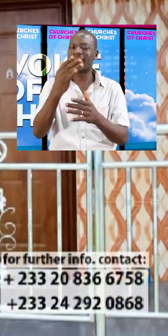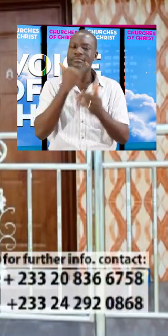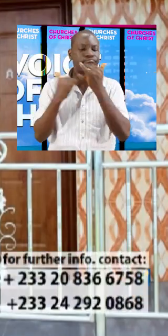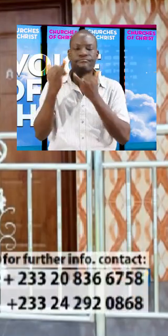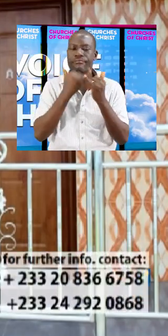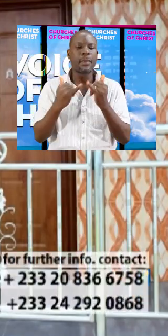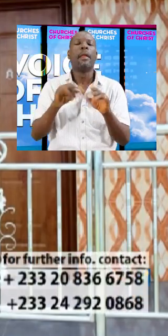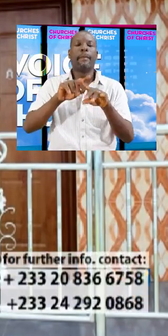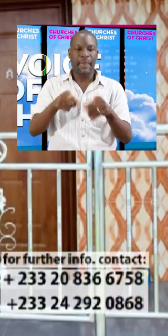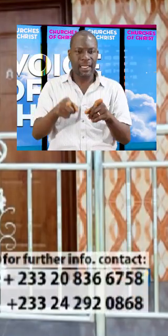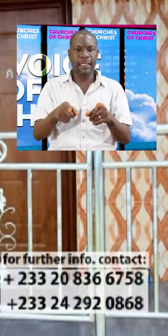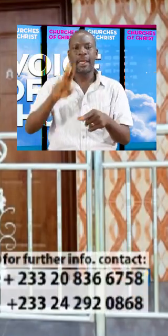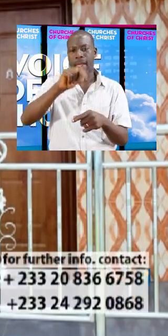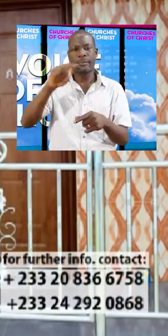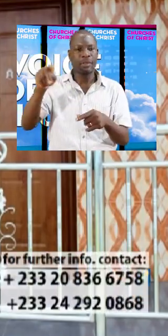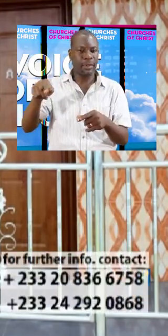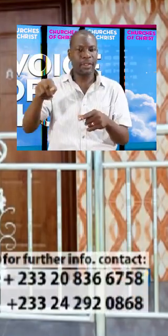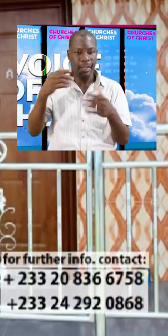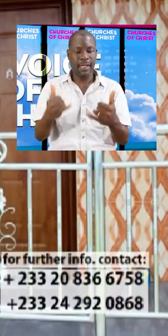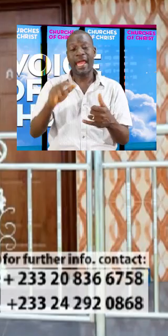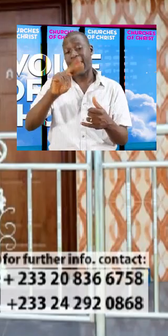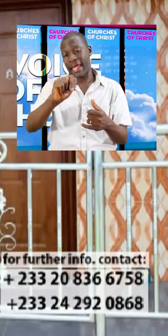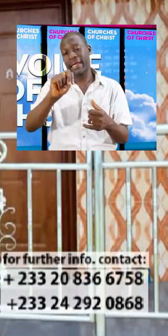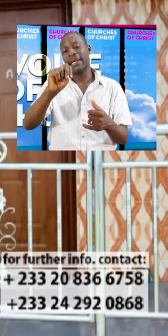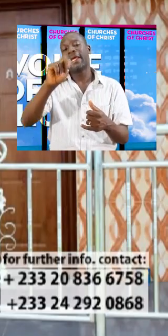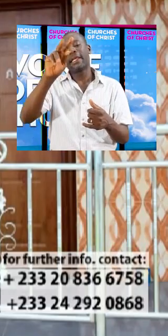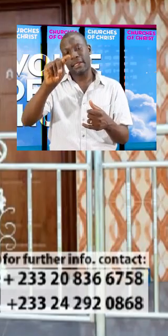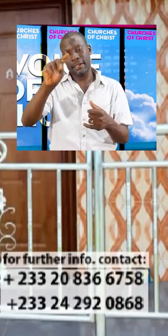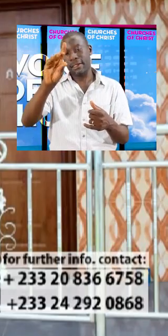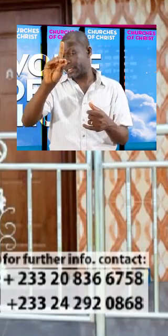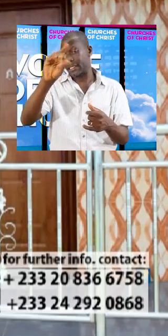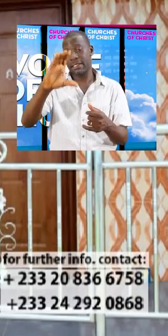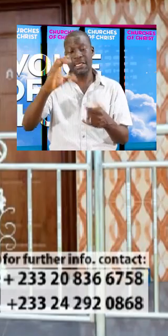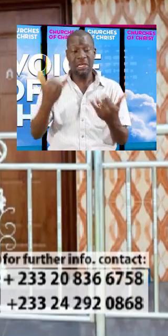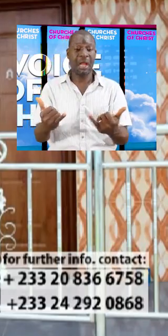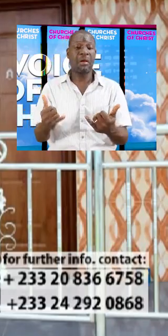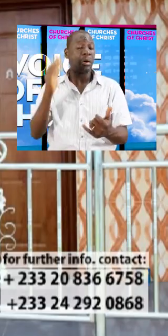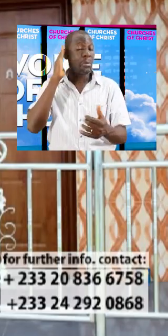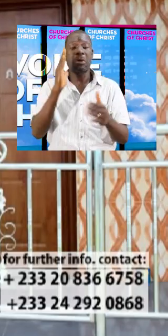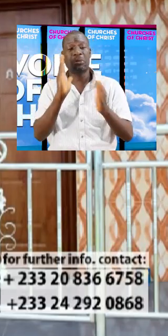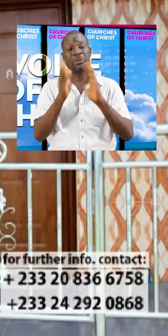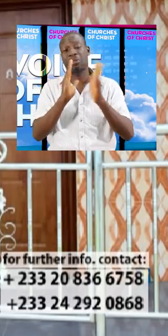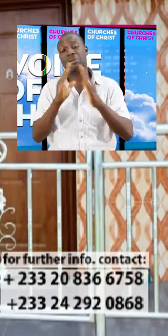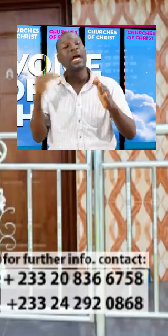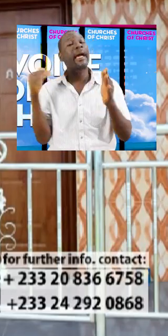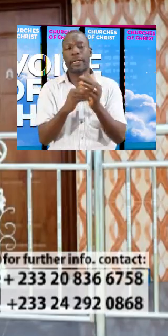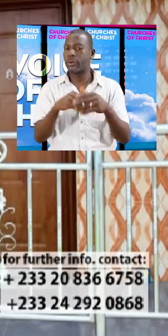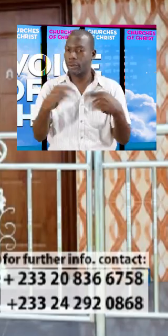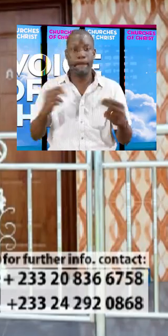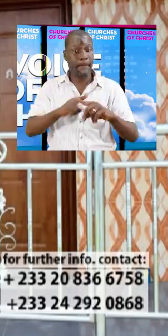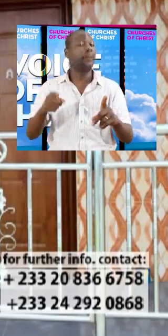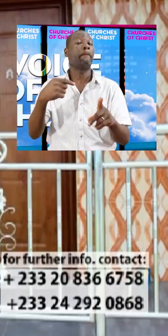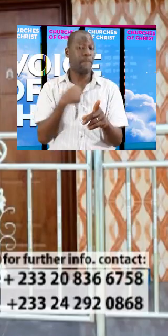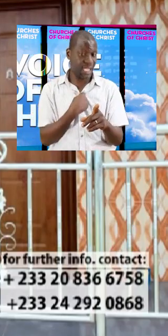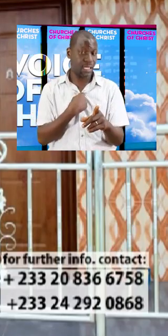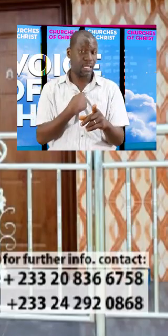NDC I'm your opposition, no dear. I'm sorry, politically, no. What you man, no. Some okay can and some what you now, so me dear,